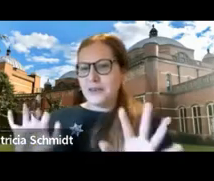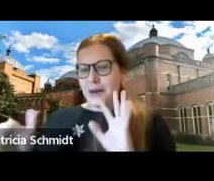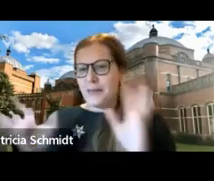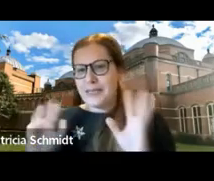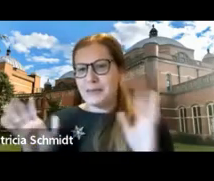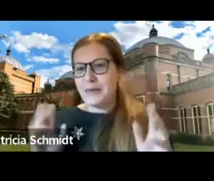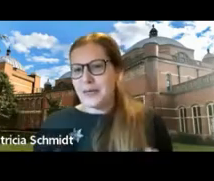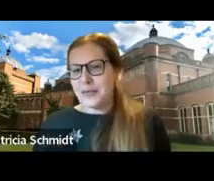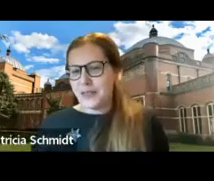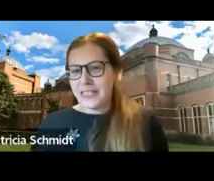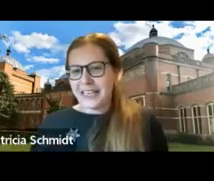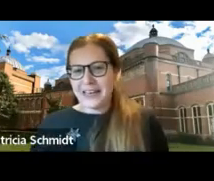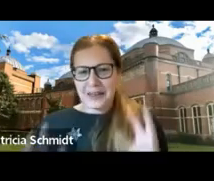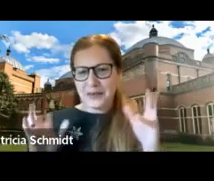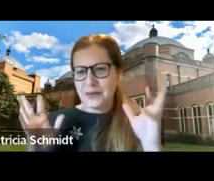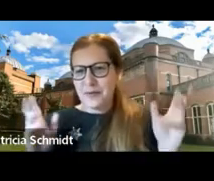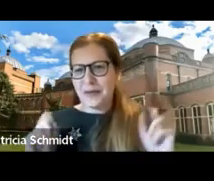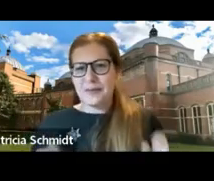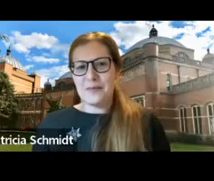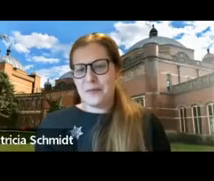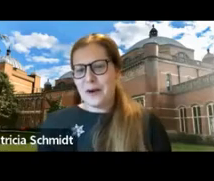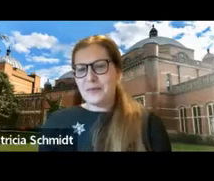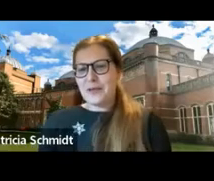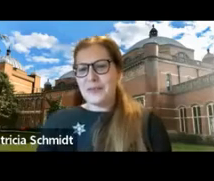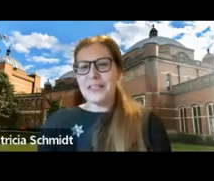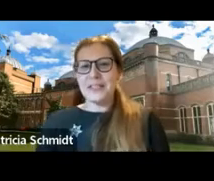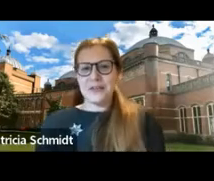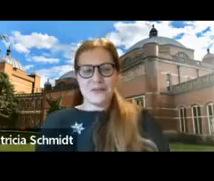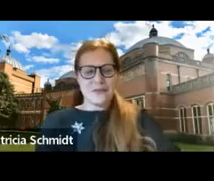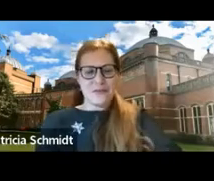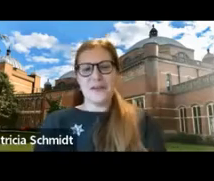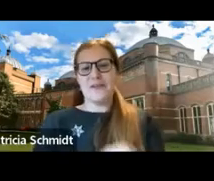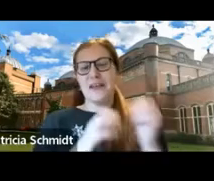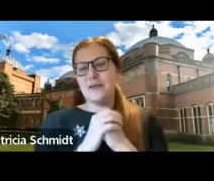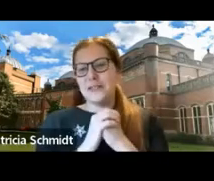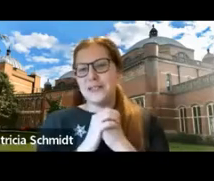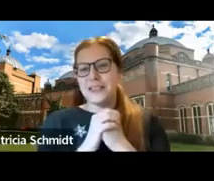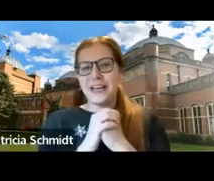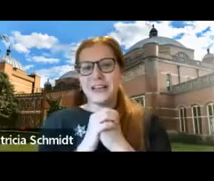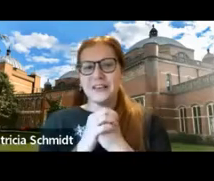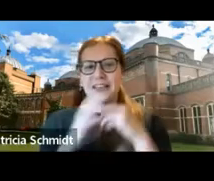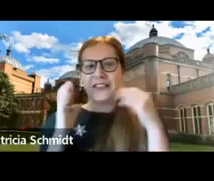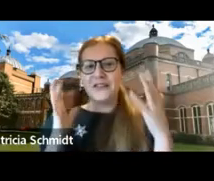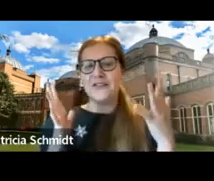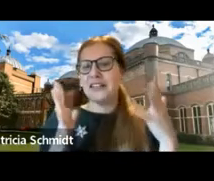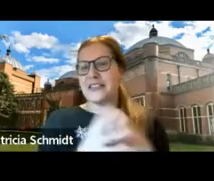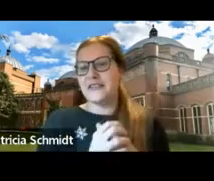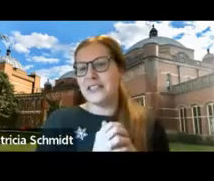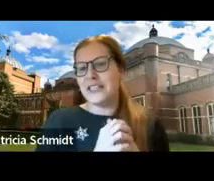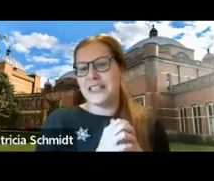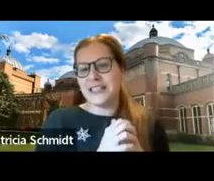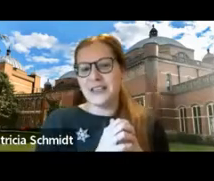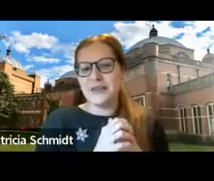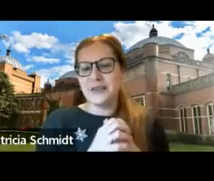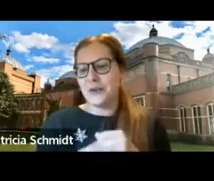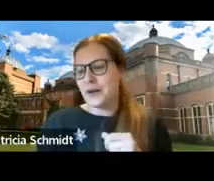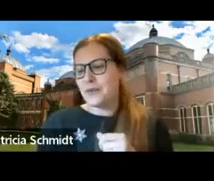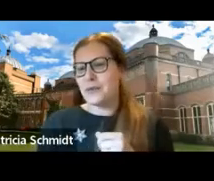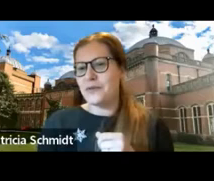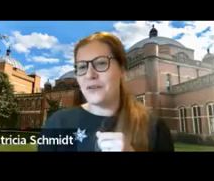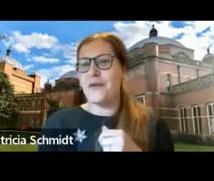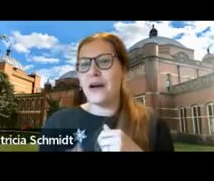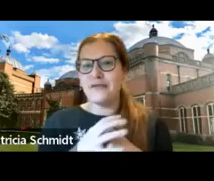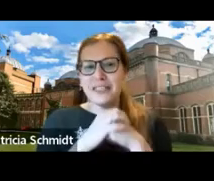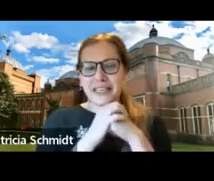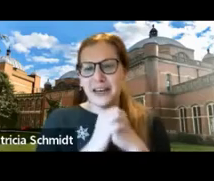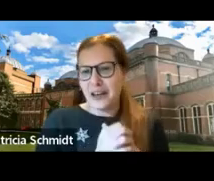But even though that might seem a bit exotic and like, oh, but why do you need this sort of theory? I wanted to tell you that general relativity is actually also quite